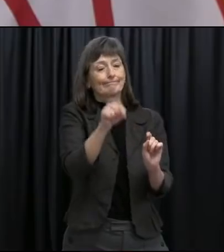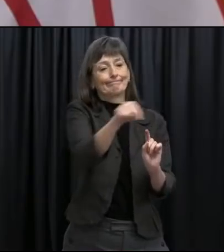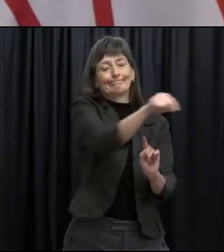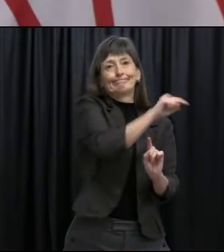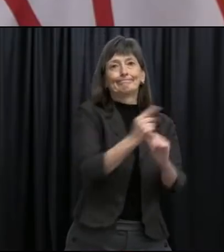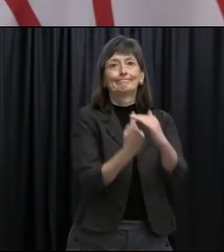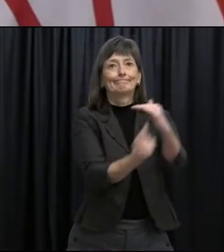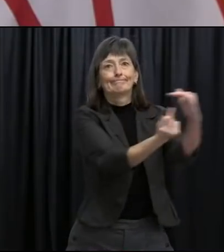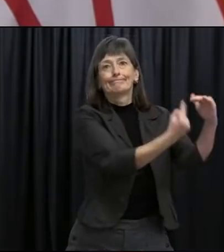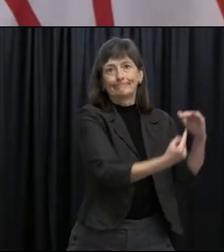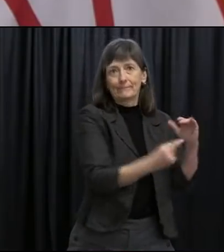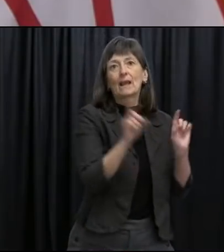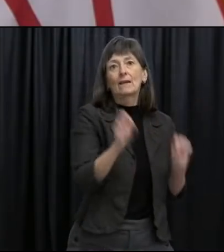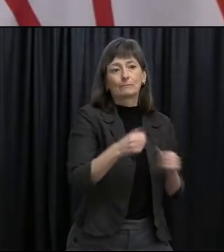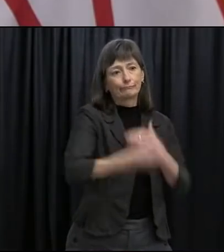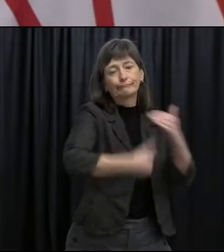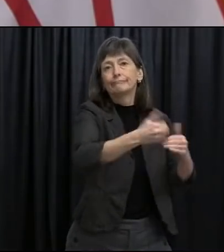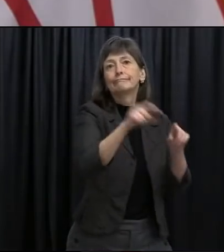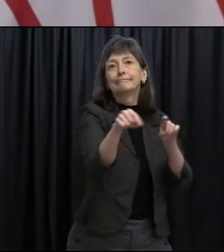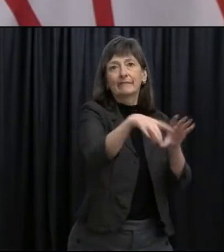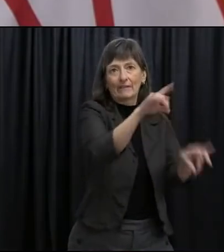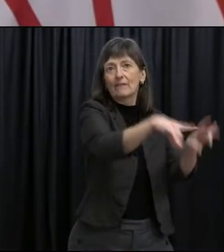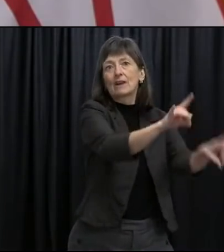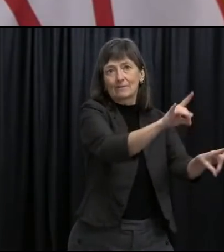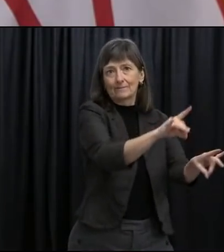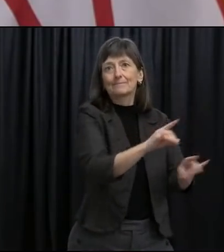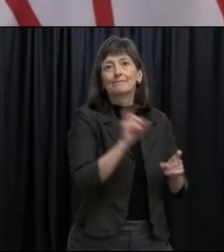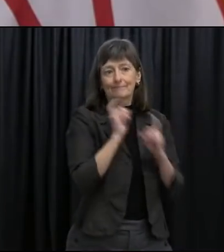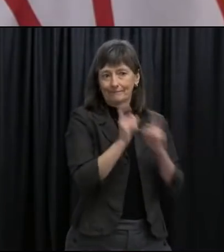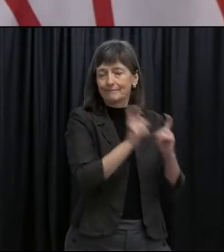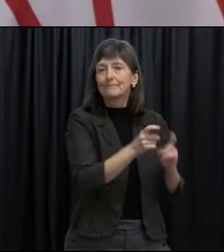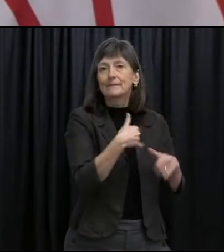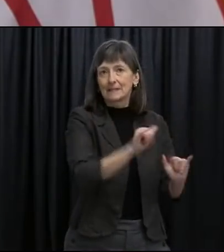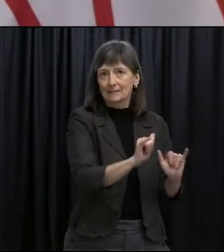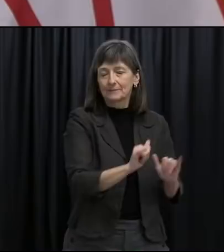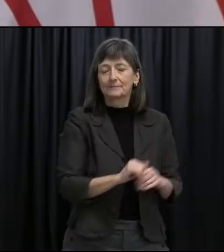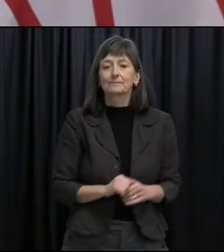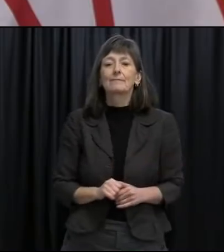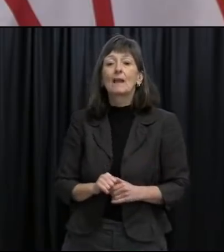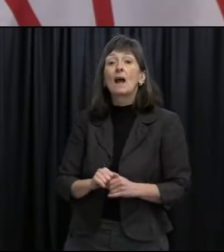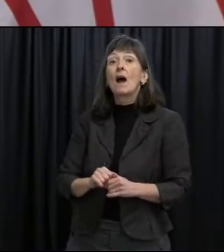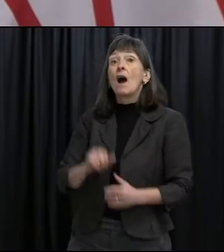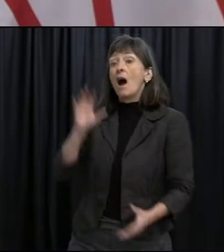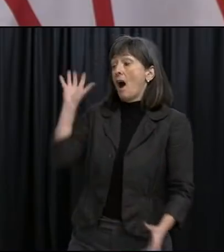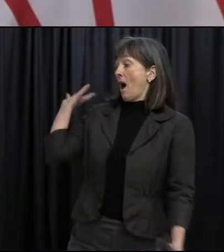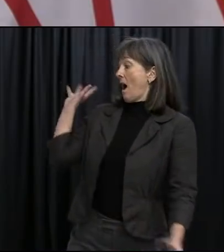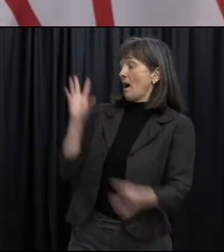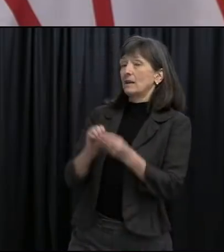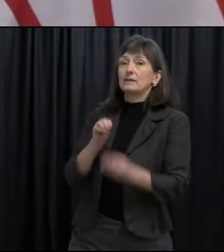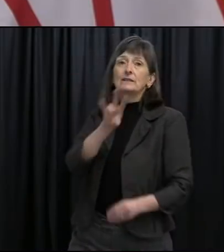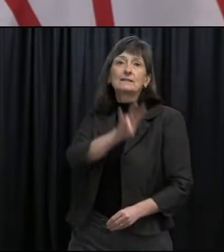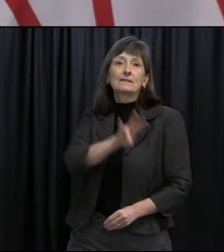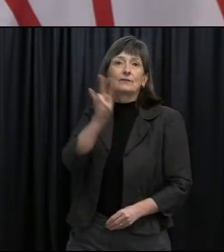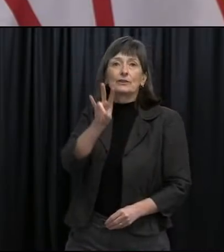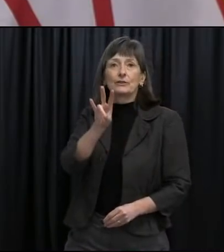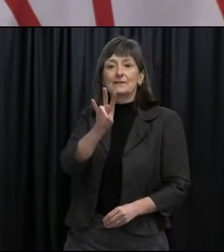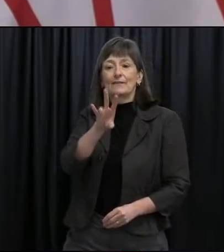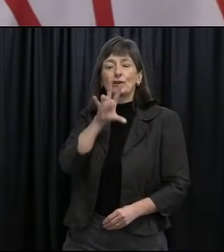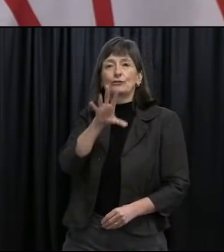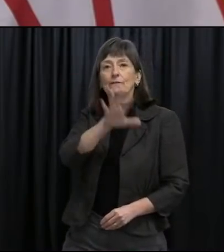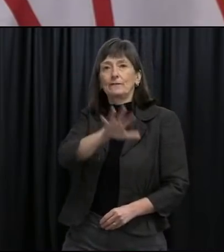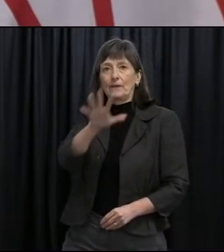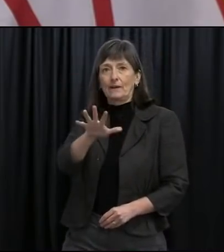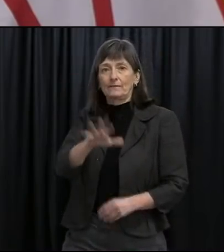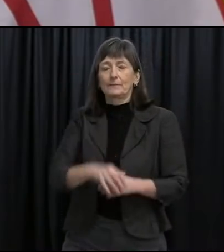begins. The total number of cases in our province is now 755. There have